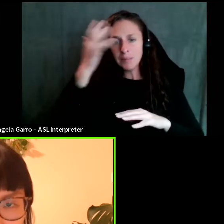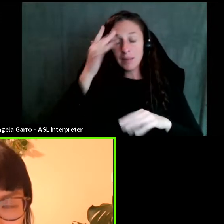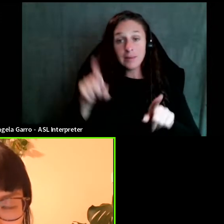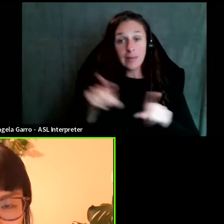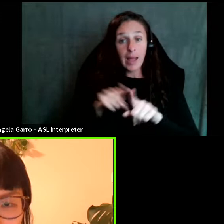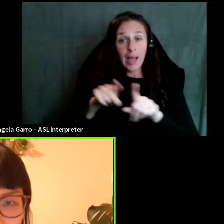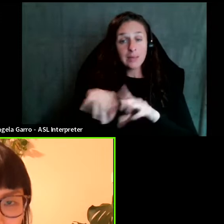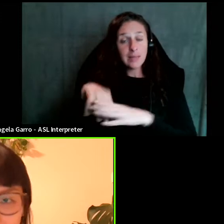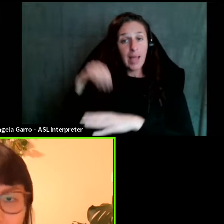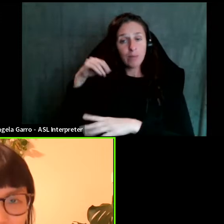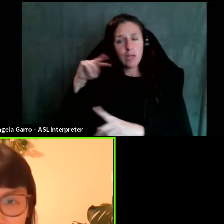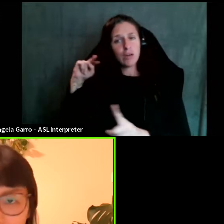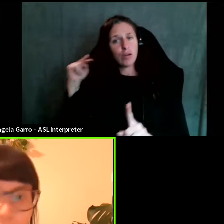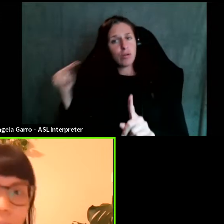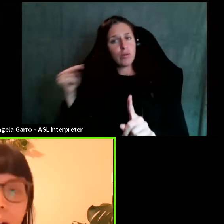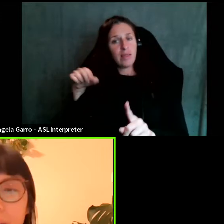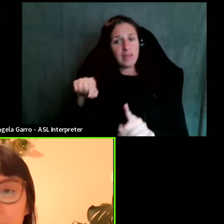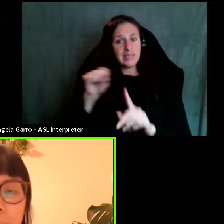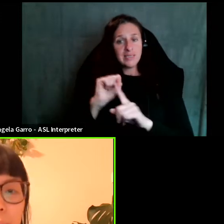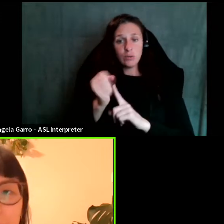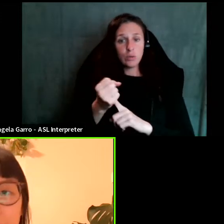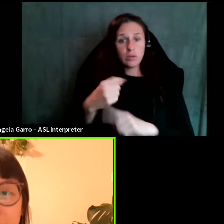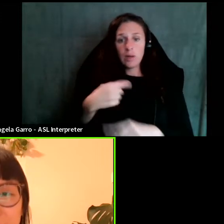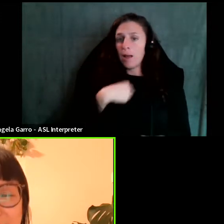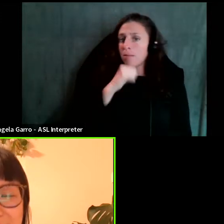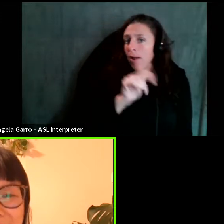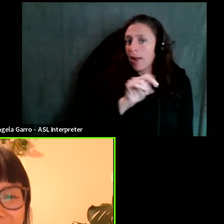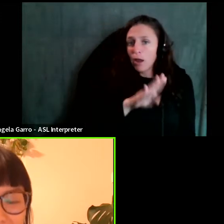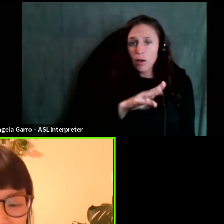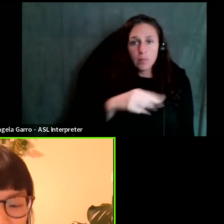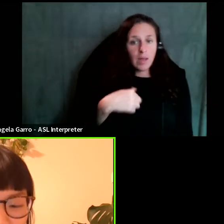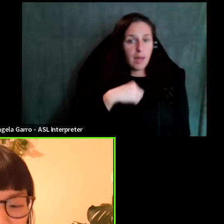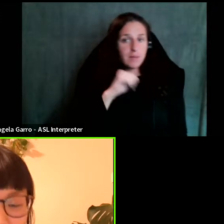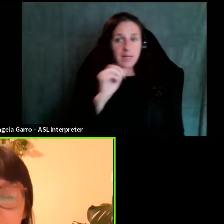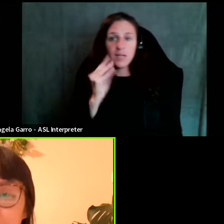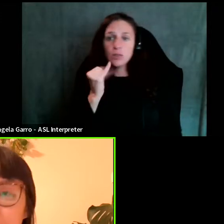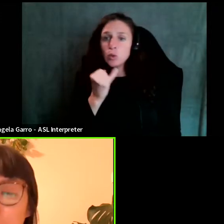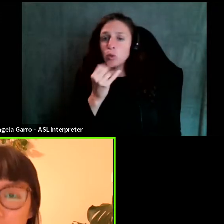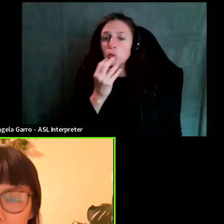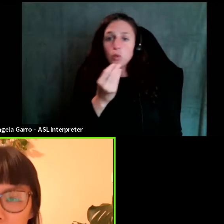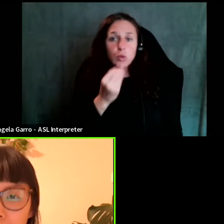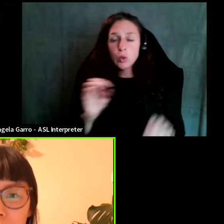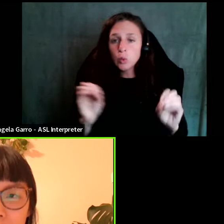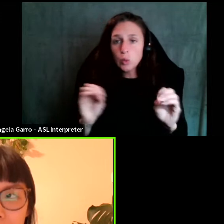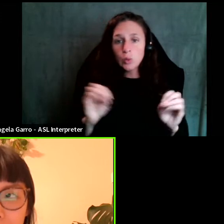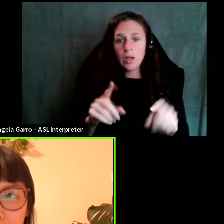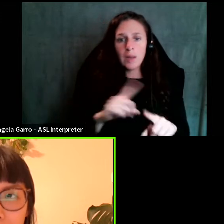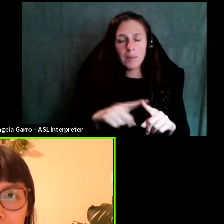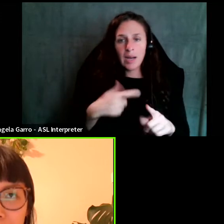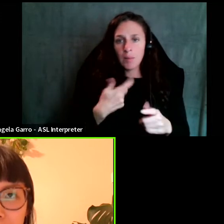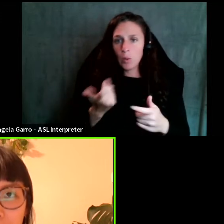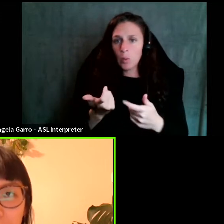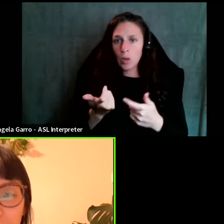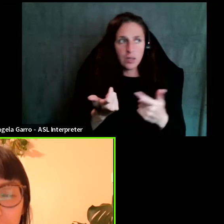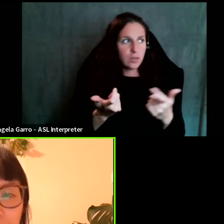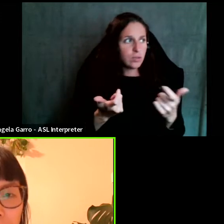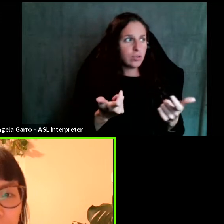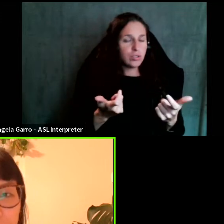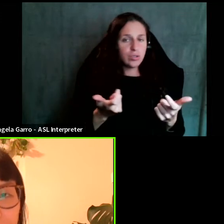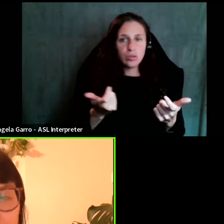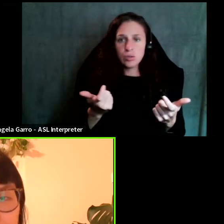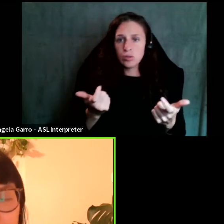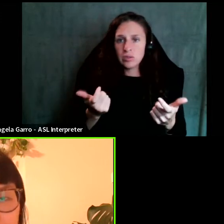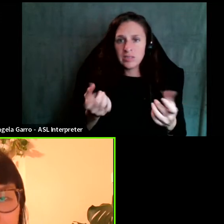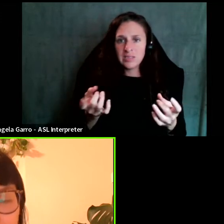to the situation, I'm neither Arab nor Jewish, but I'm watching these